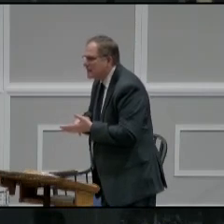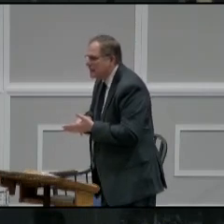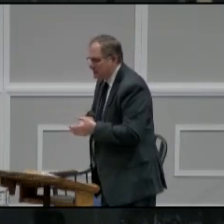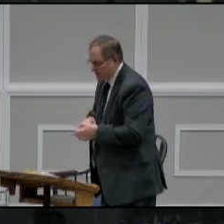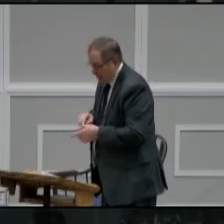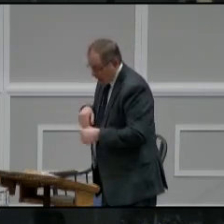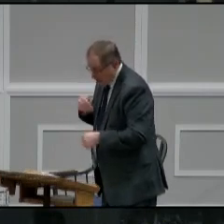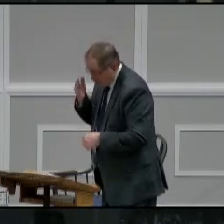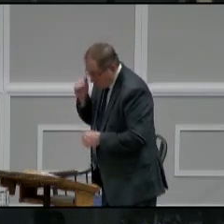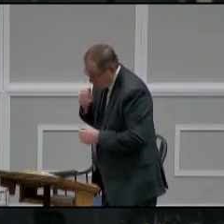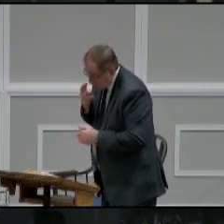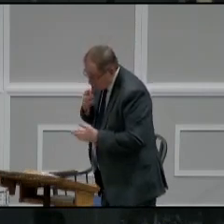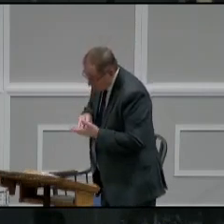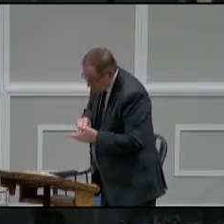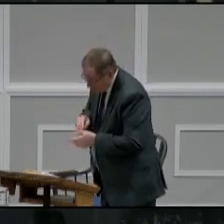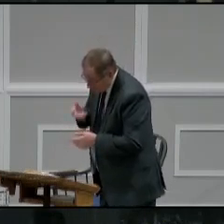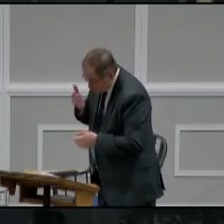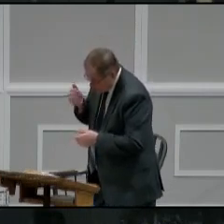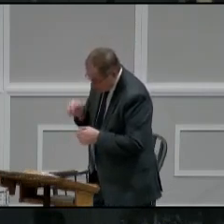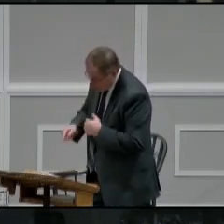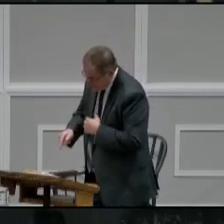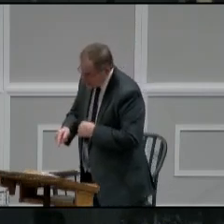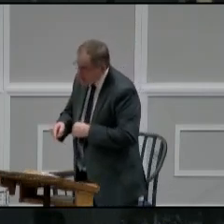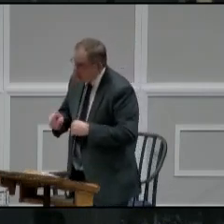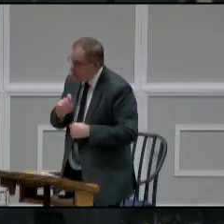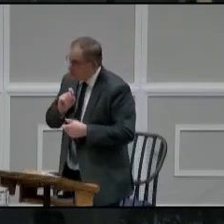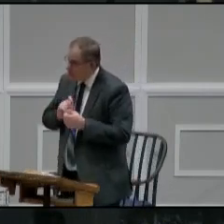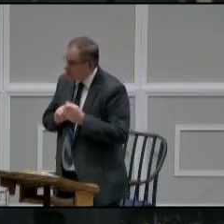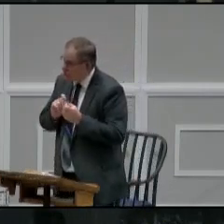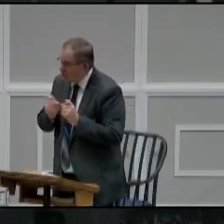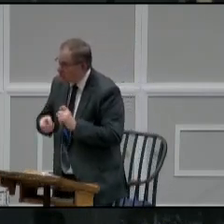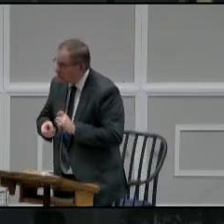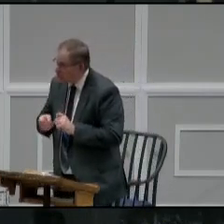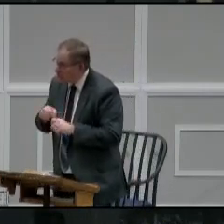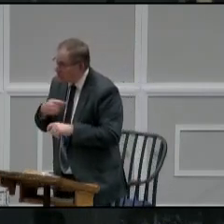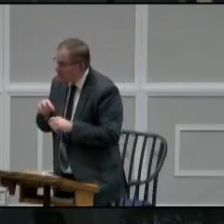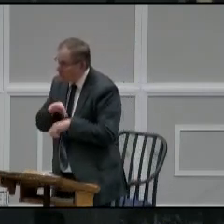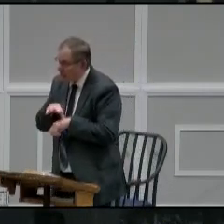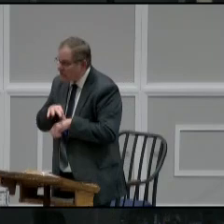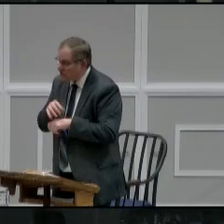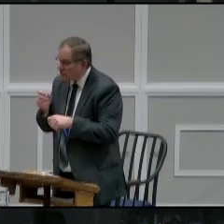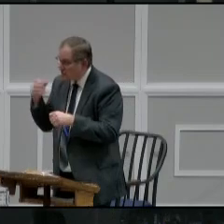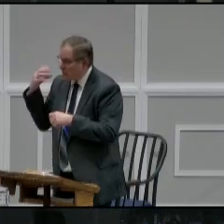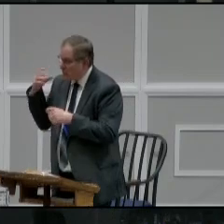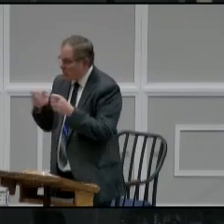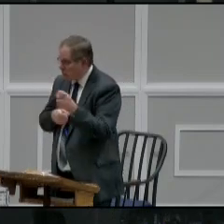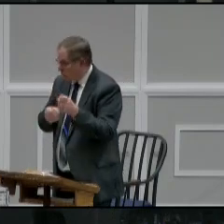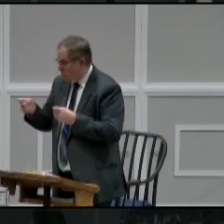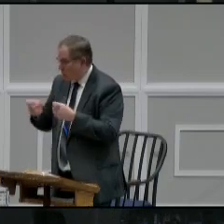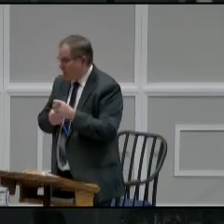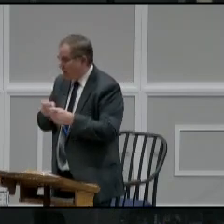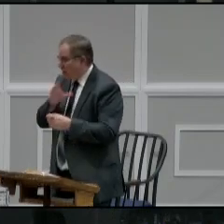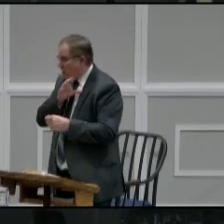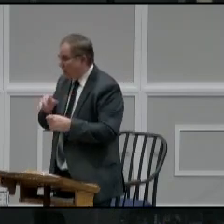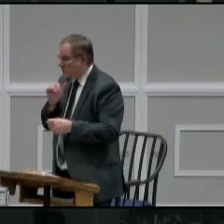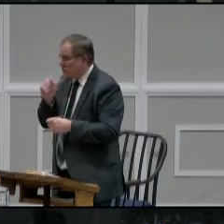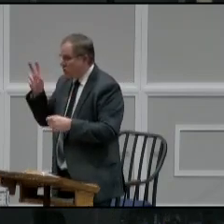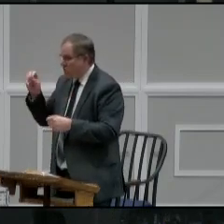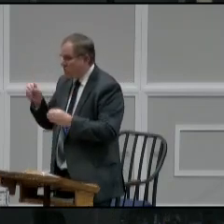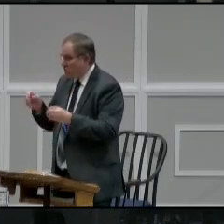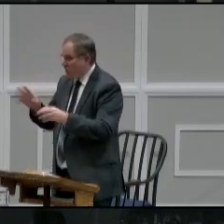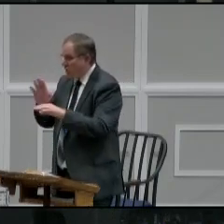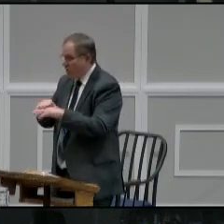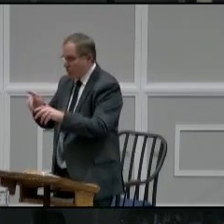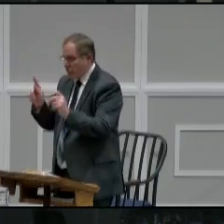how do you know, Brother Drew? Because this is what it always turns into. Are you listening to me? When flesh is in charge and Jesus is no longer on the throne, corruption